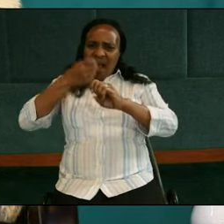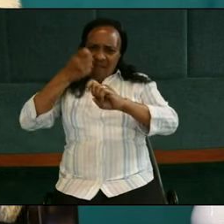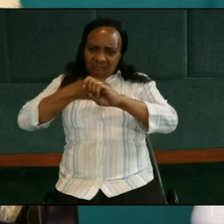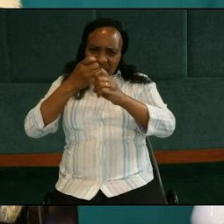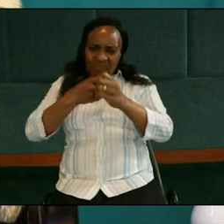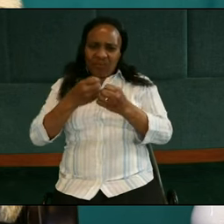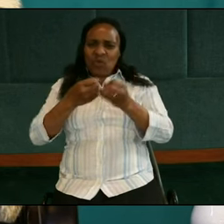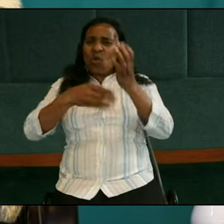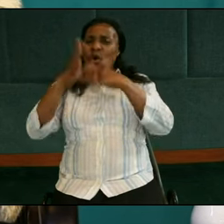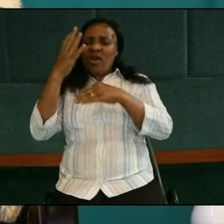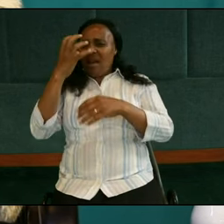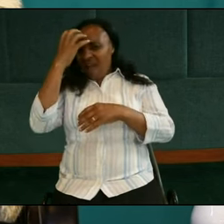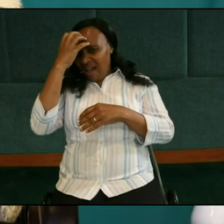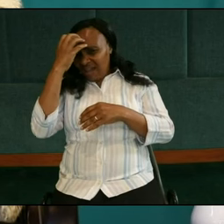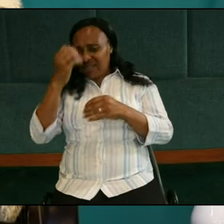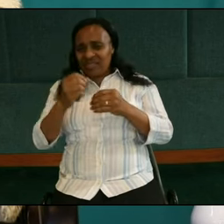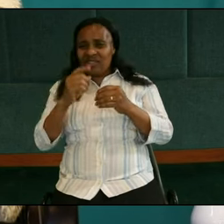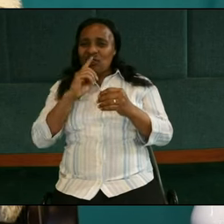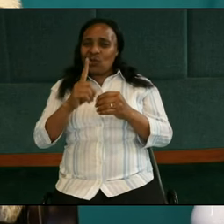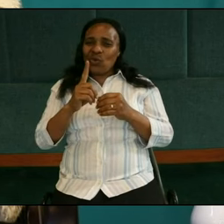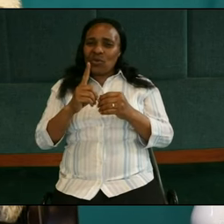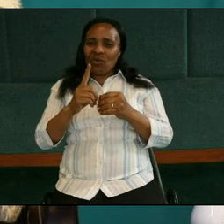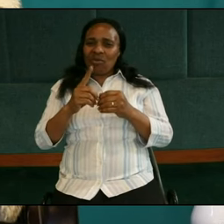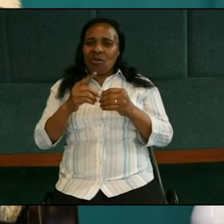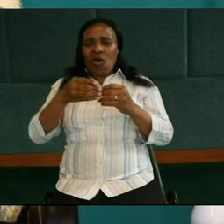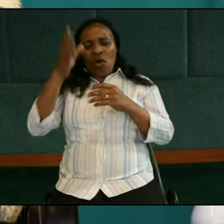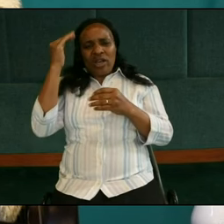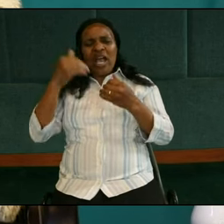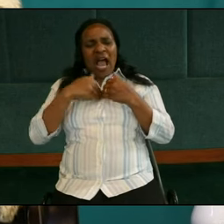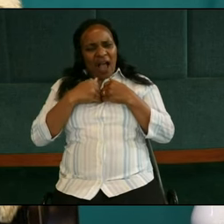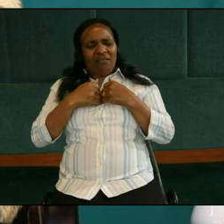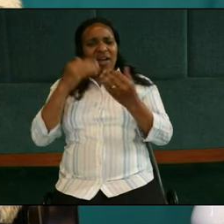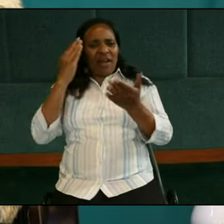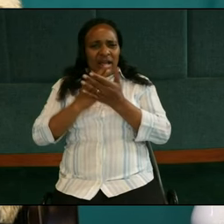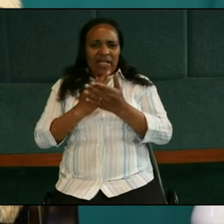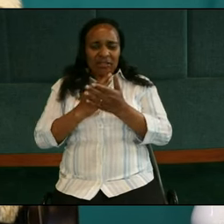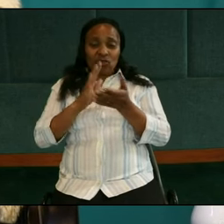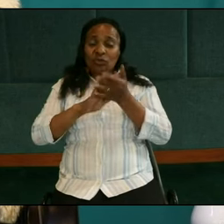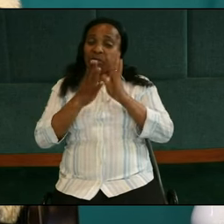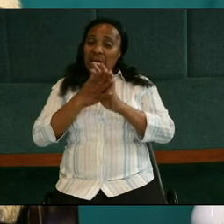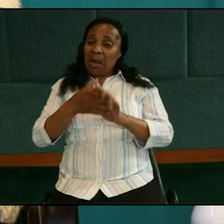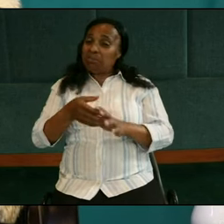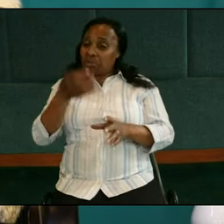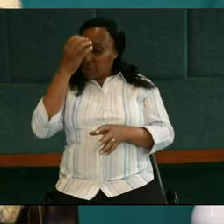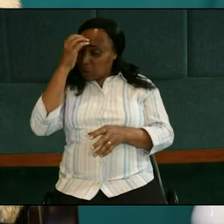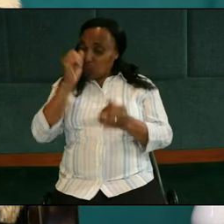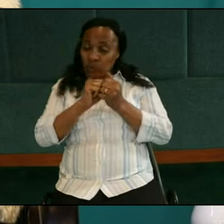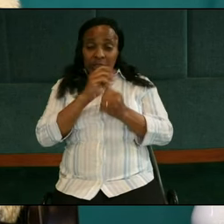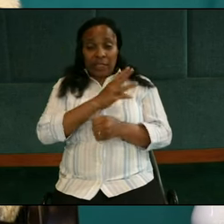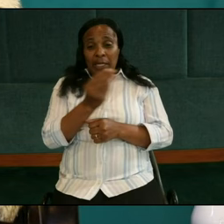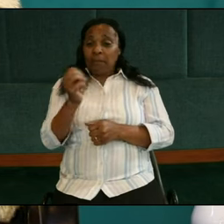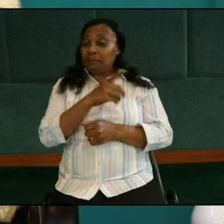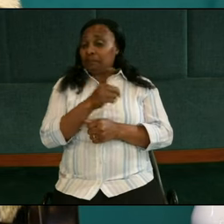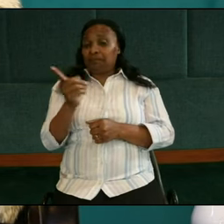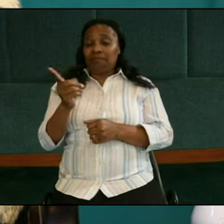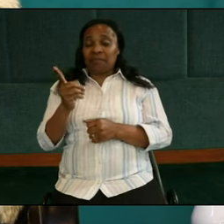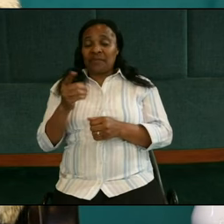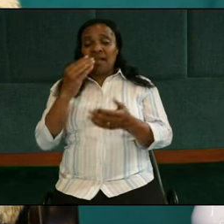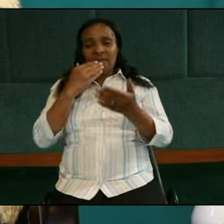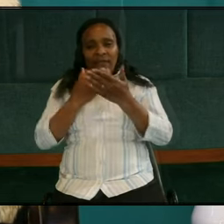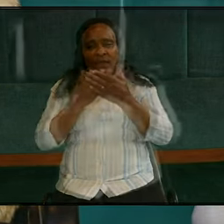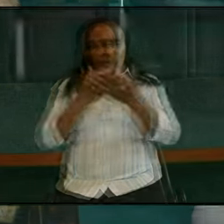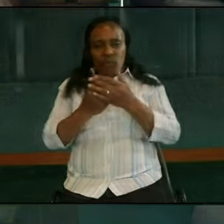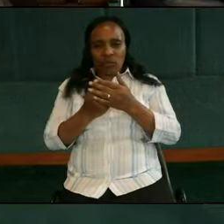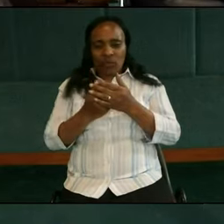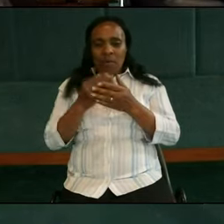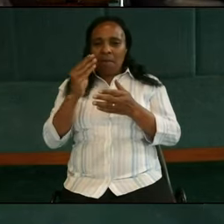God angry. Mm-hmm. So, yeah, I think God has every right to be angry with them. True, true. And also just to add on the same, thank you, Barbara and